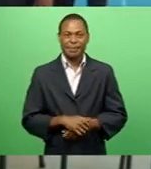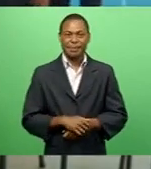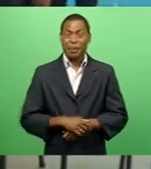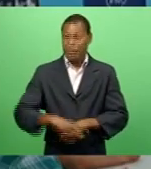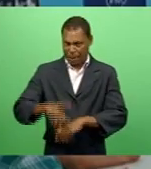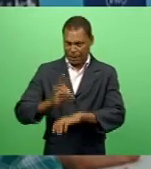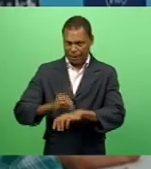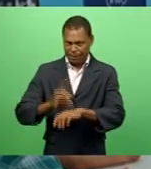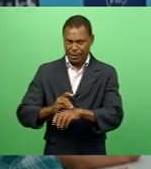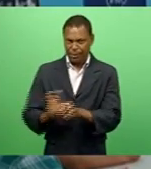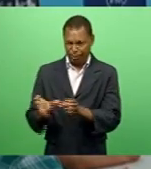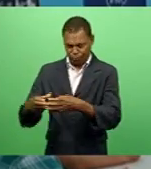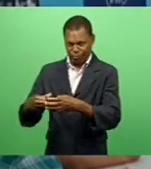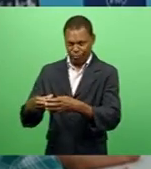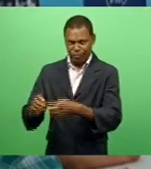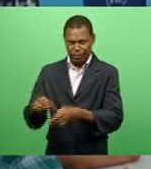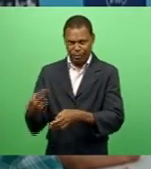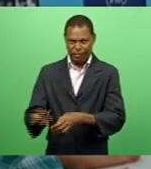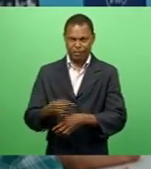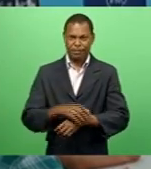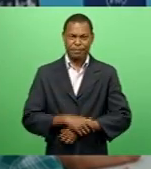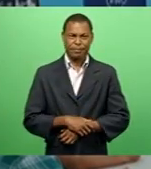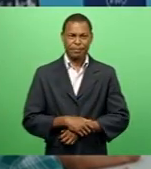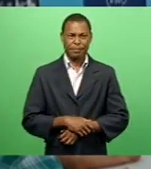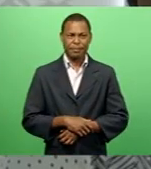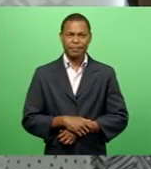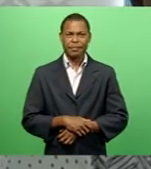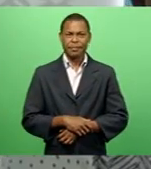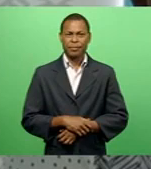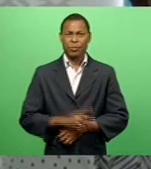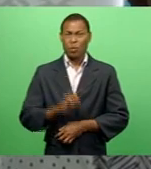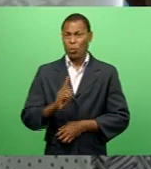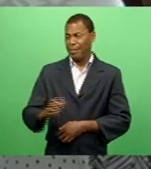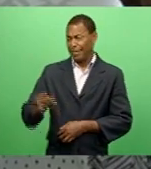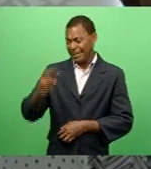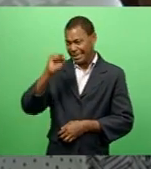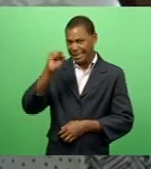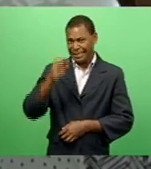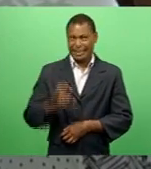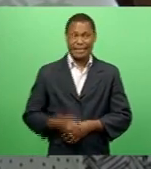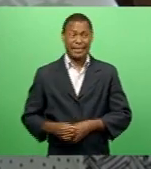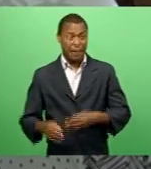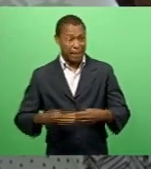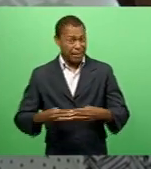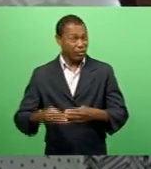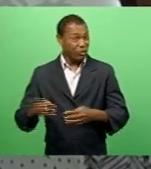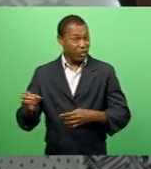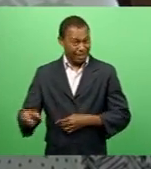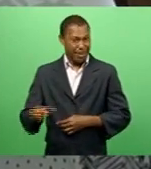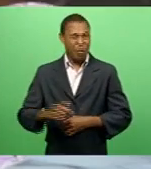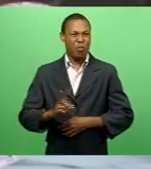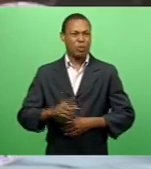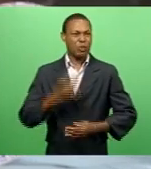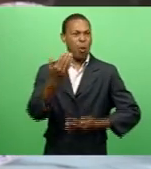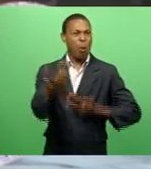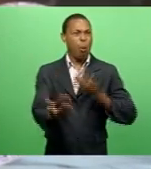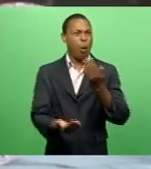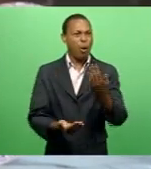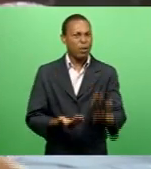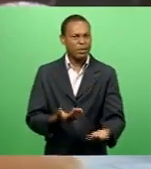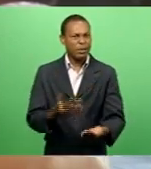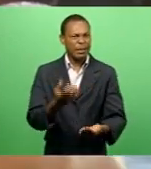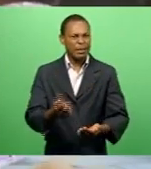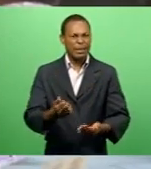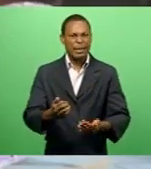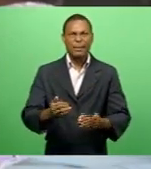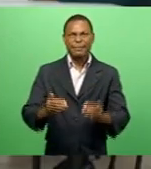sector itself. Georgina Nangulevu, a senior manager at HFC Bank, says the 2021 awards will cover a number of categories